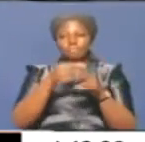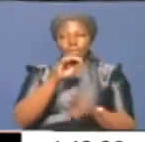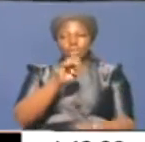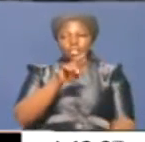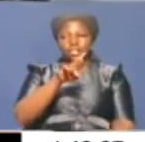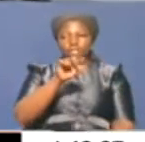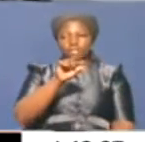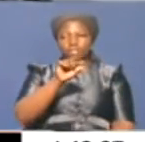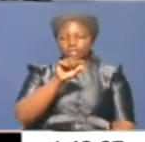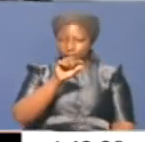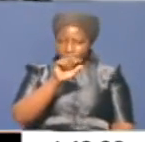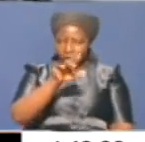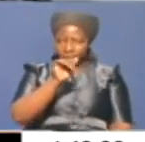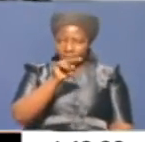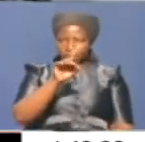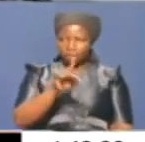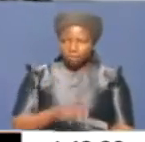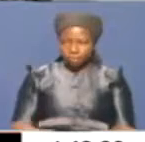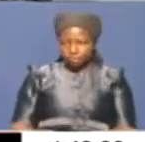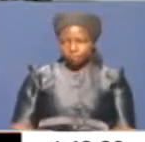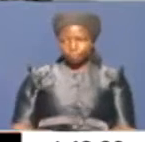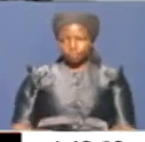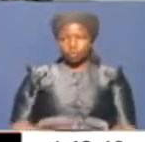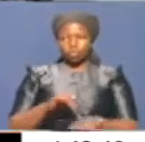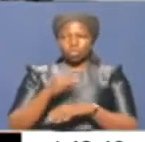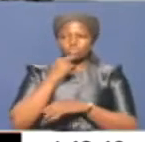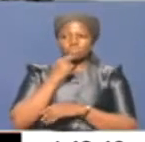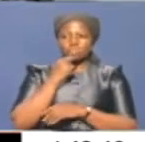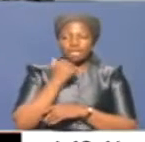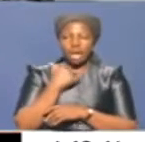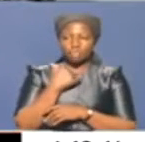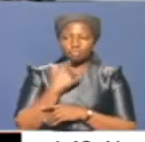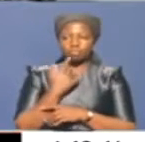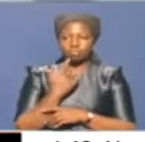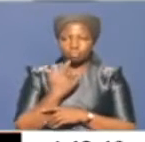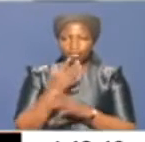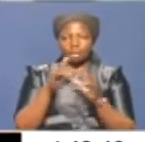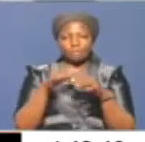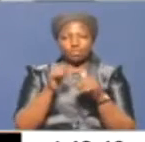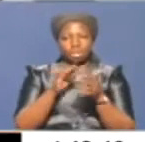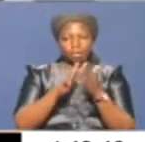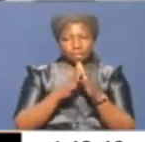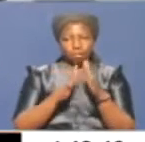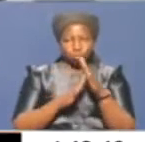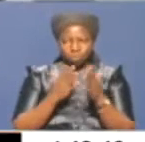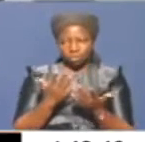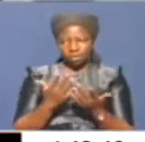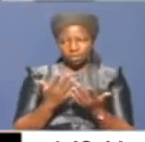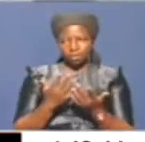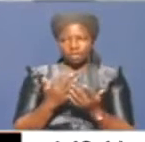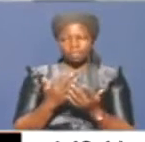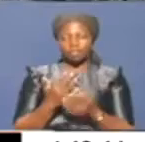Scenic Holdings became the latest Chinese developer to be downgraded by a global ratings agency, Fitch